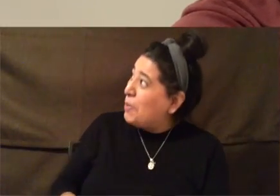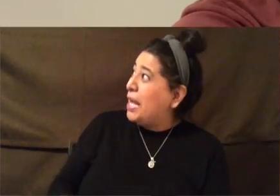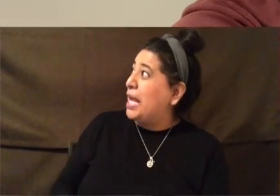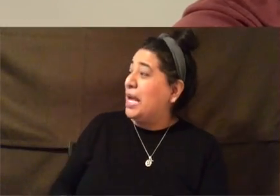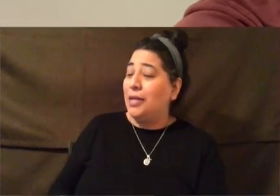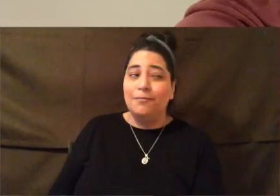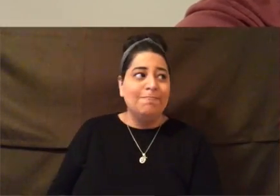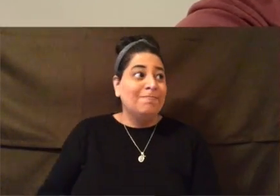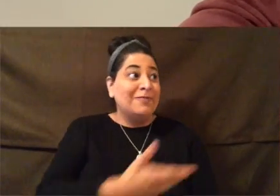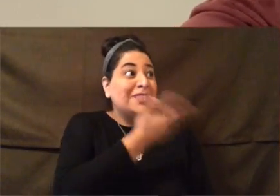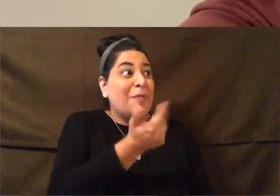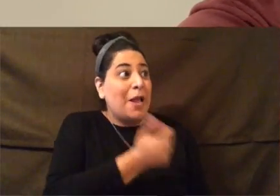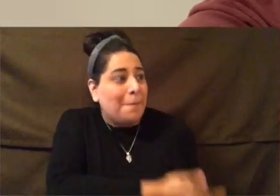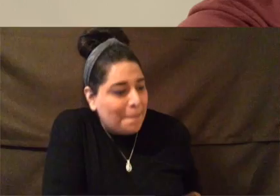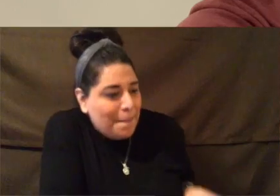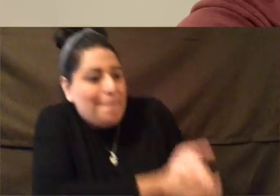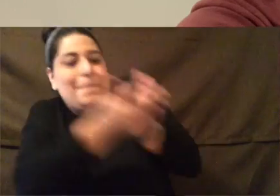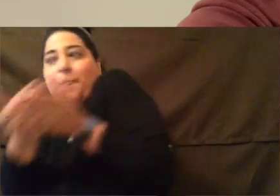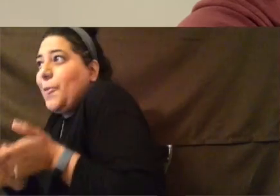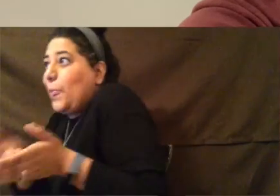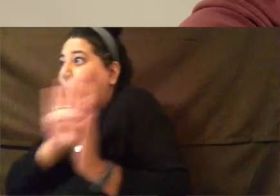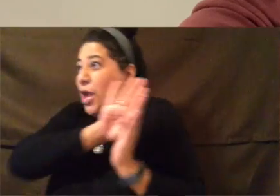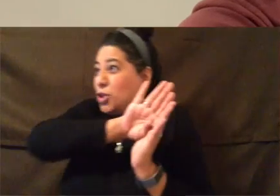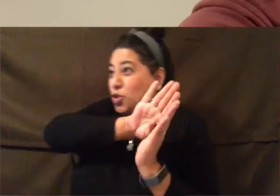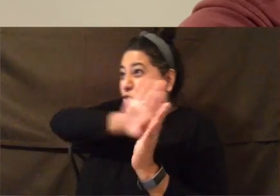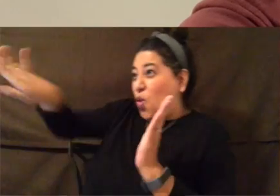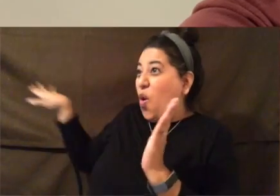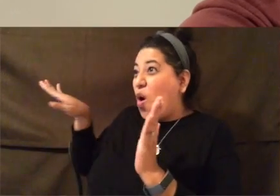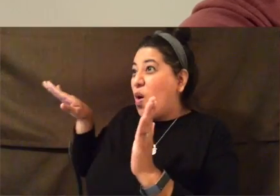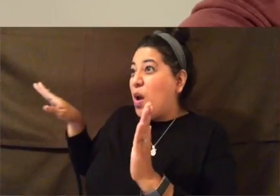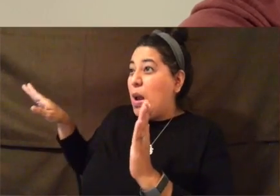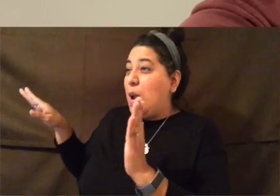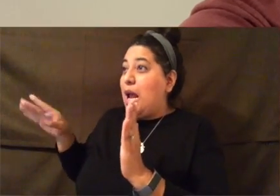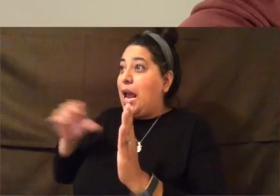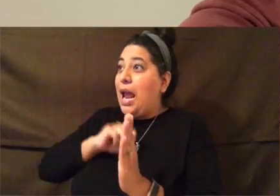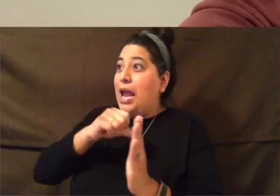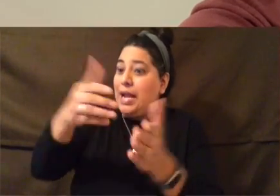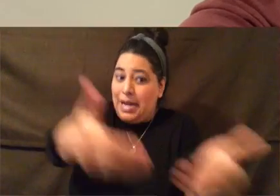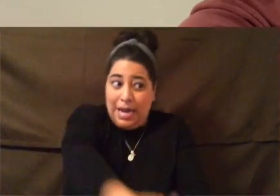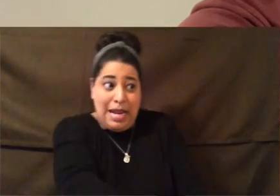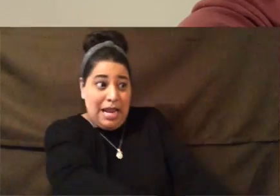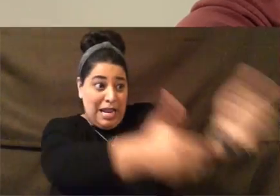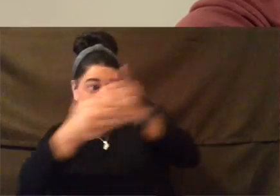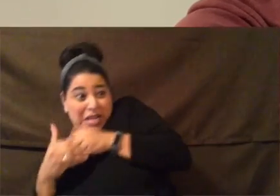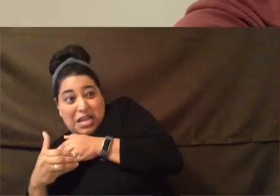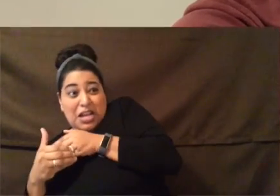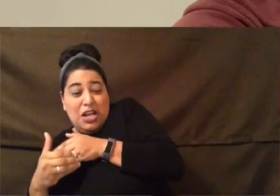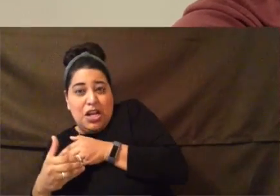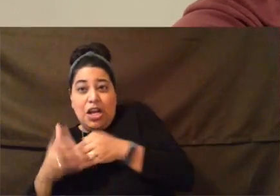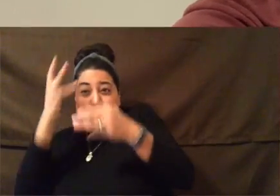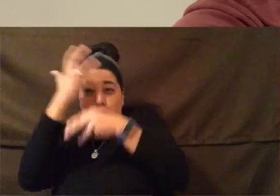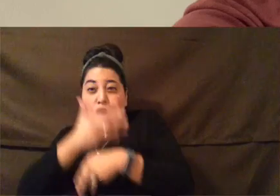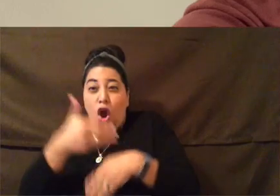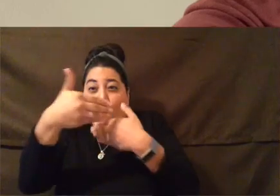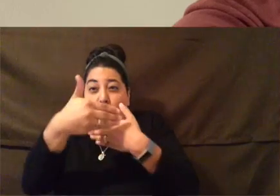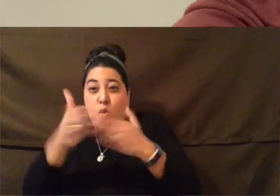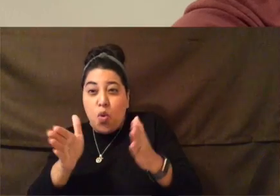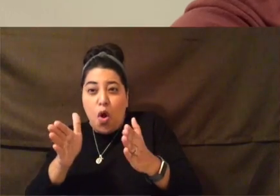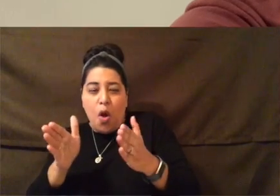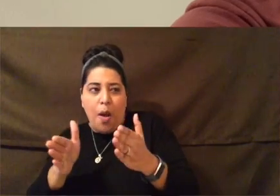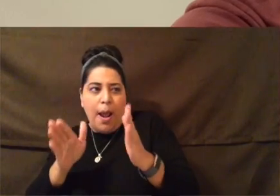coming!" Annie cried. "In here," said Jack. He shoved open a door off the hallway and pulled Annie into a dark